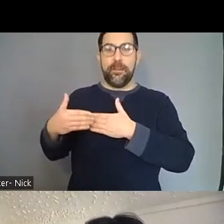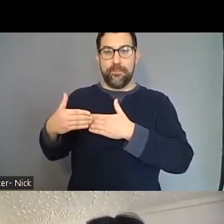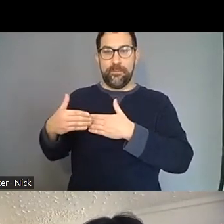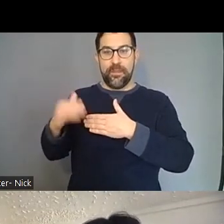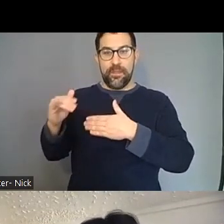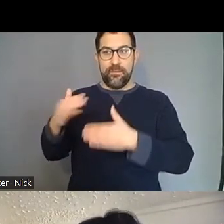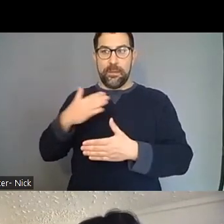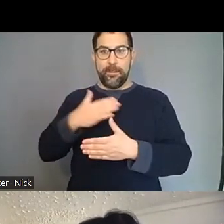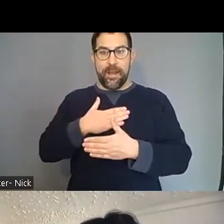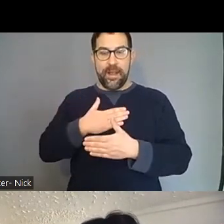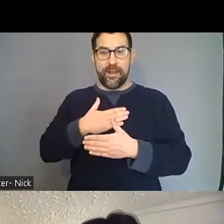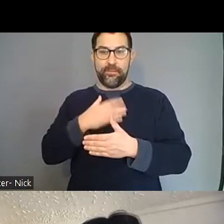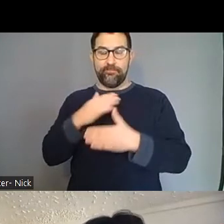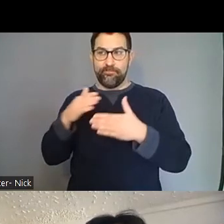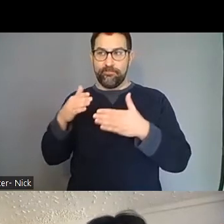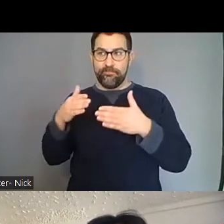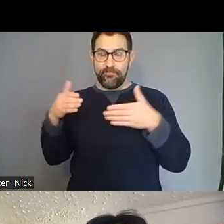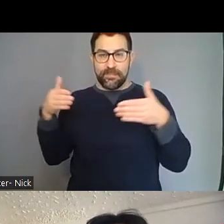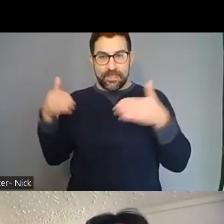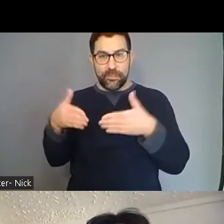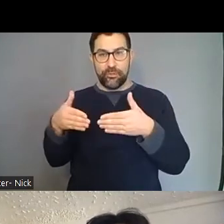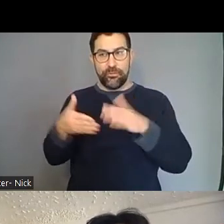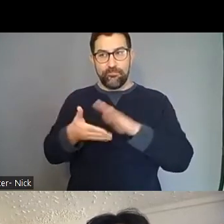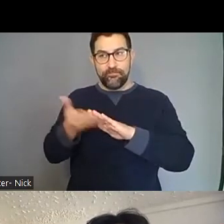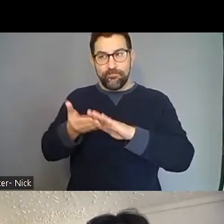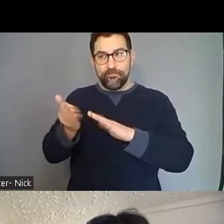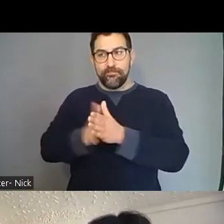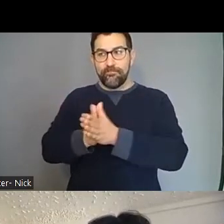my core, I guess, driving force.